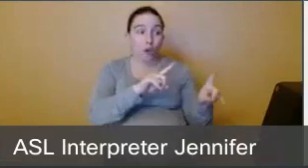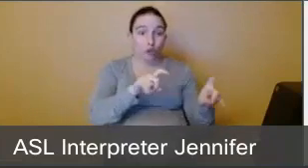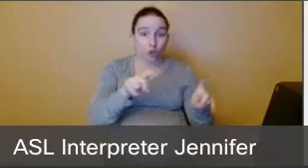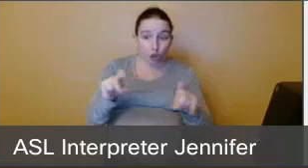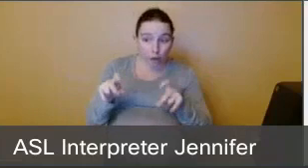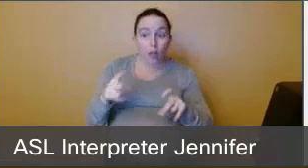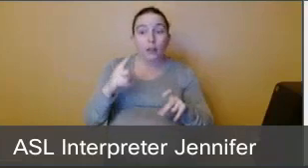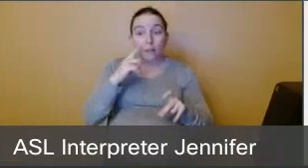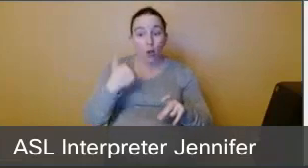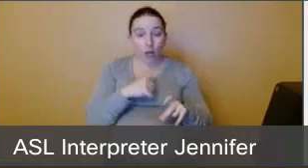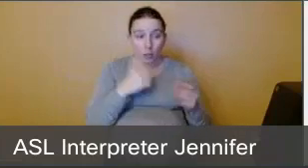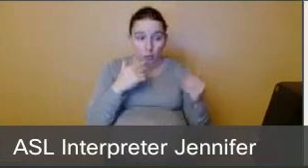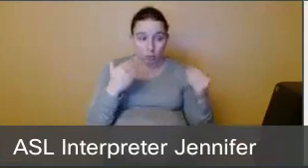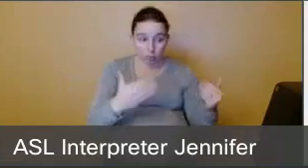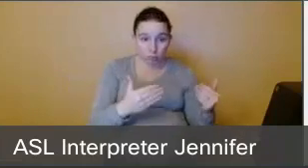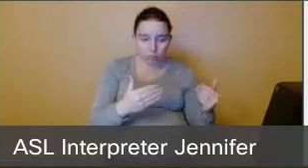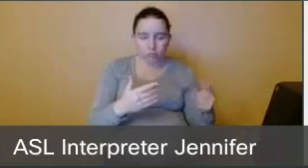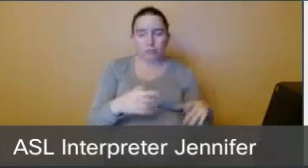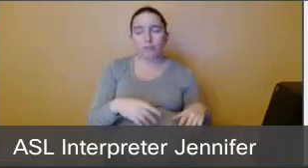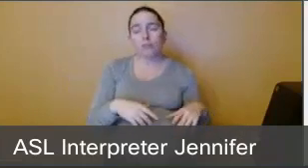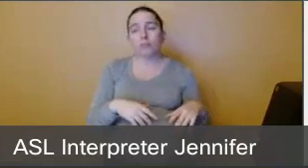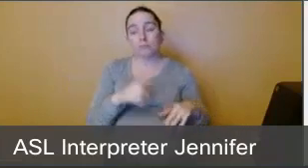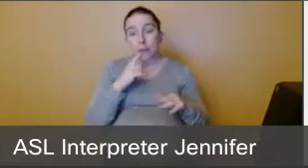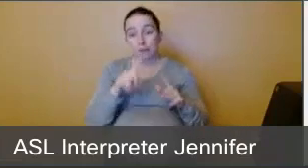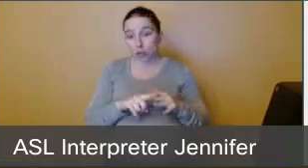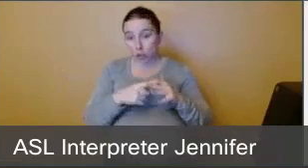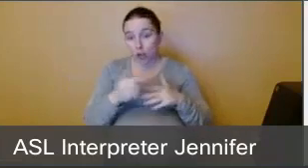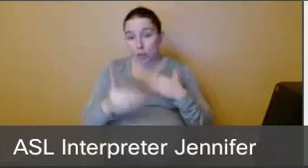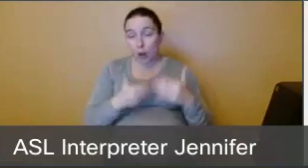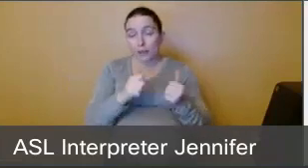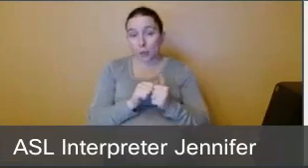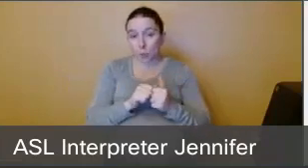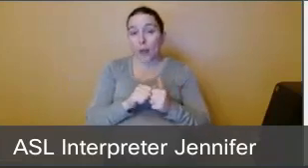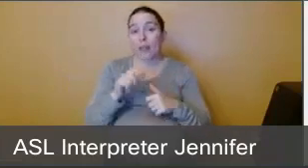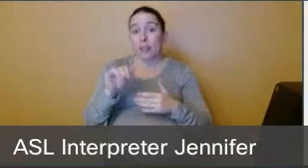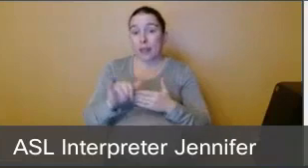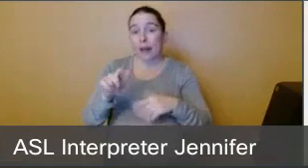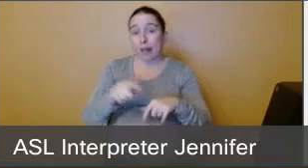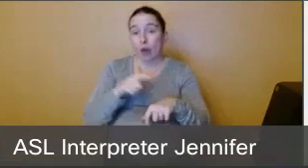for us to move forward and begin to process the longevity payments, that attestation has to be